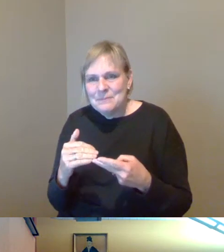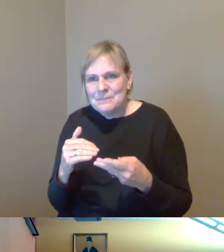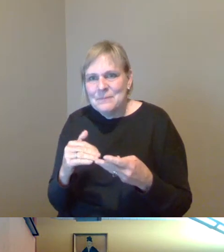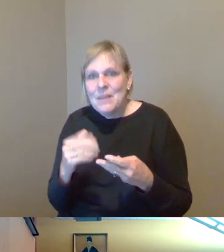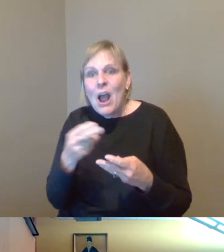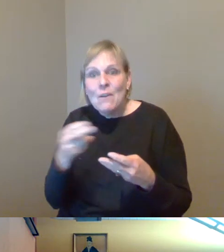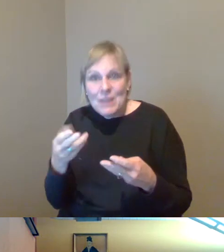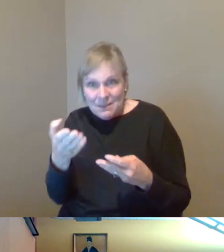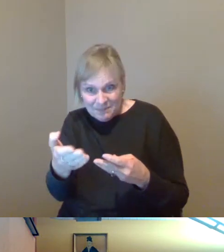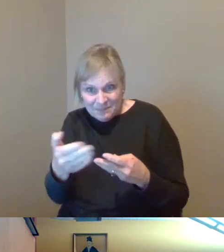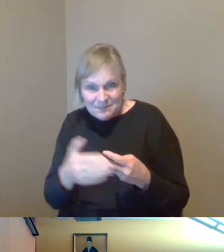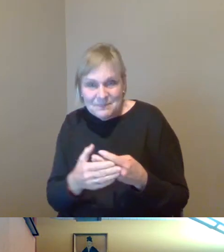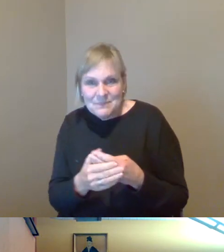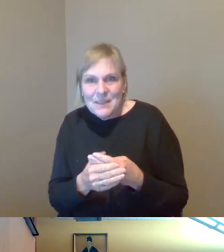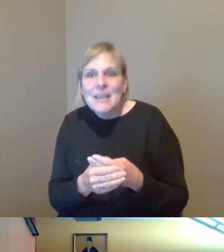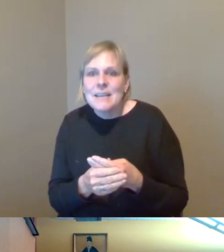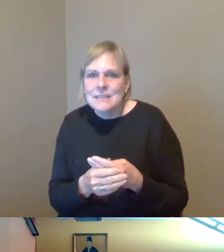Harvey?